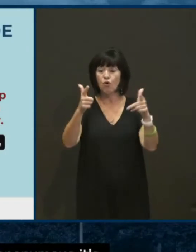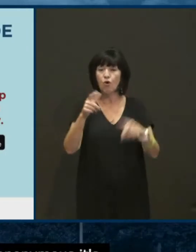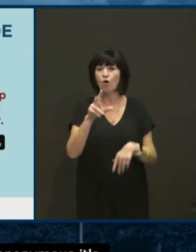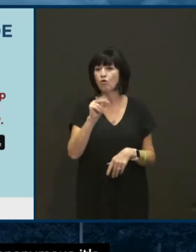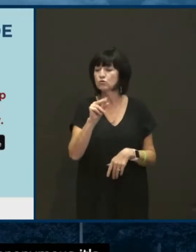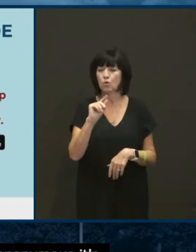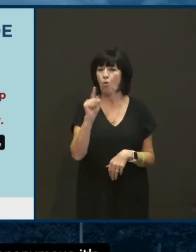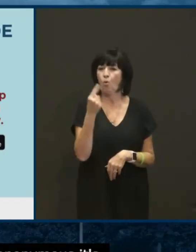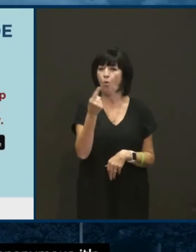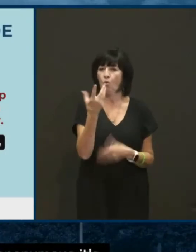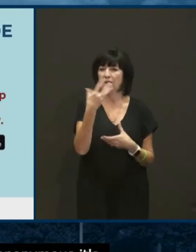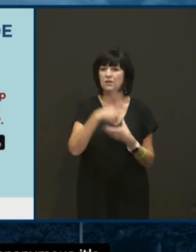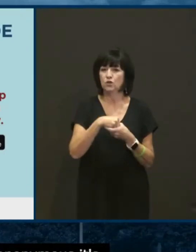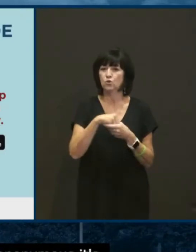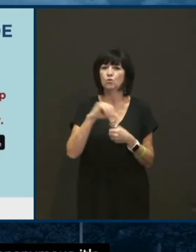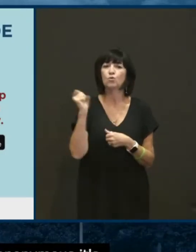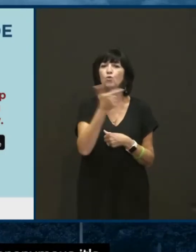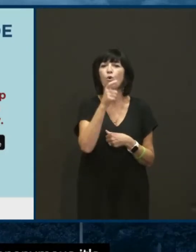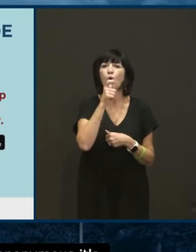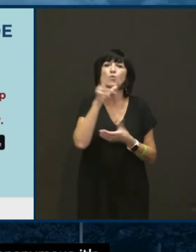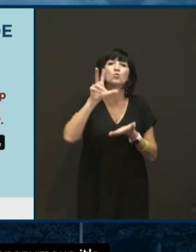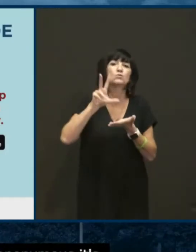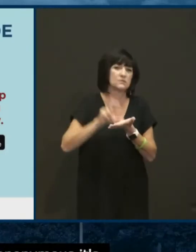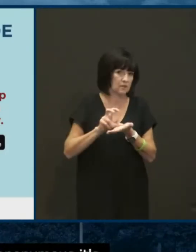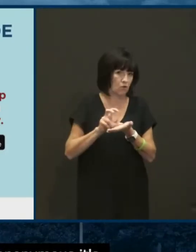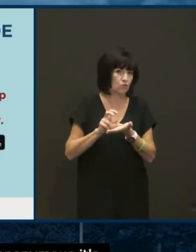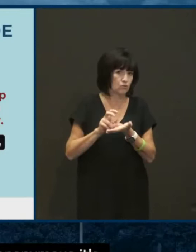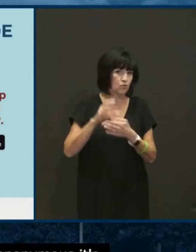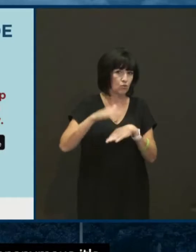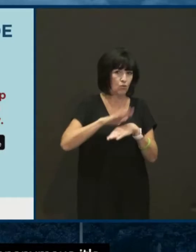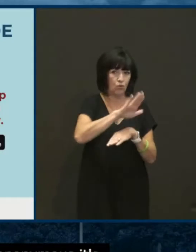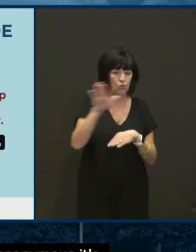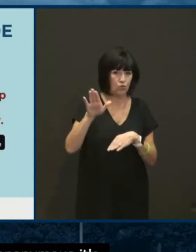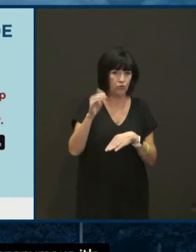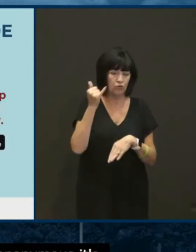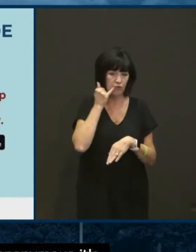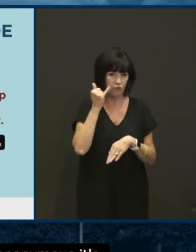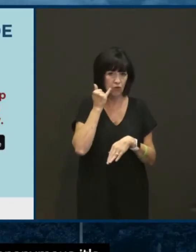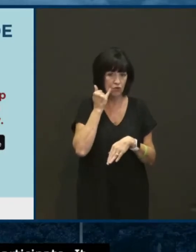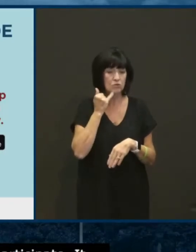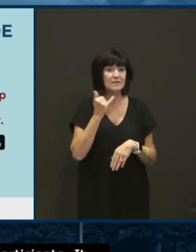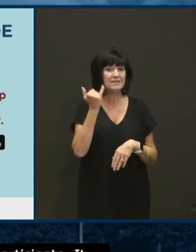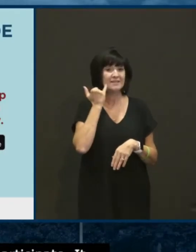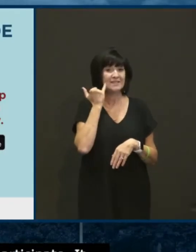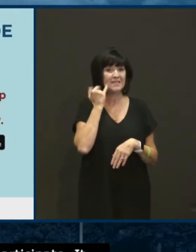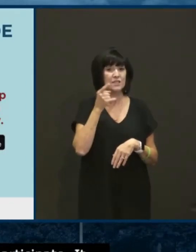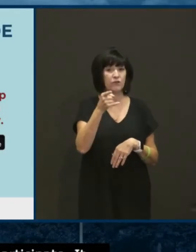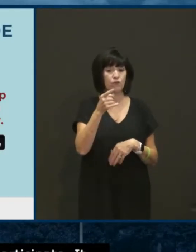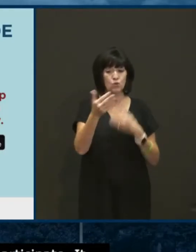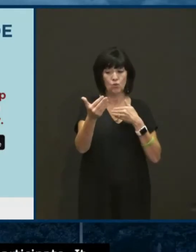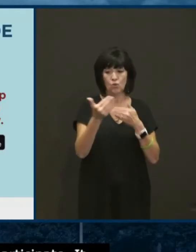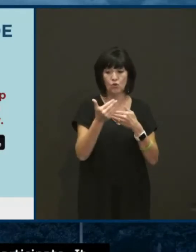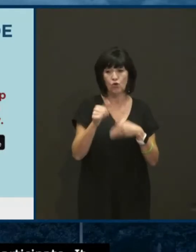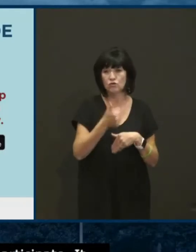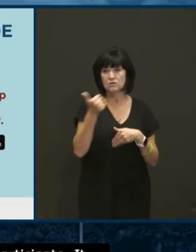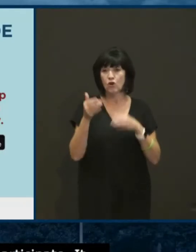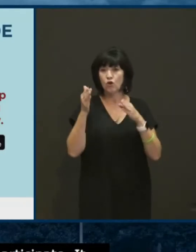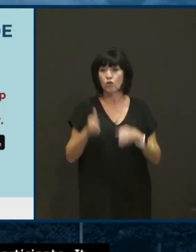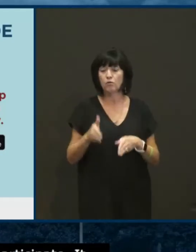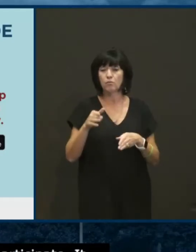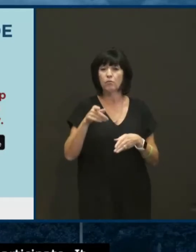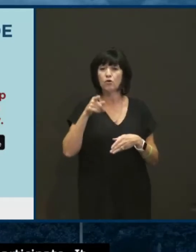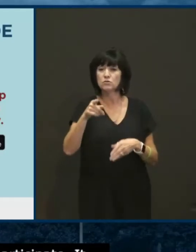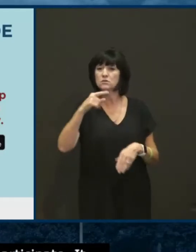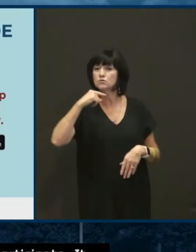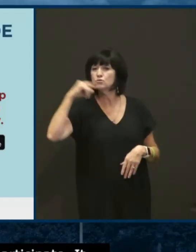others who participate. So it will give you an alert, a warning if you've come in contact with somebody who tells